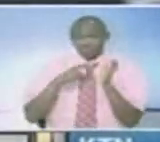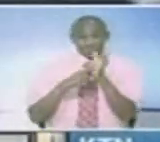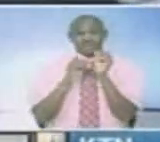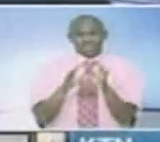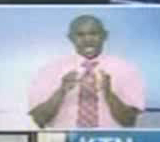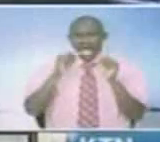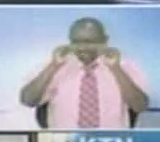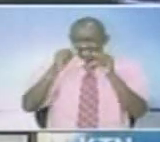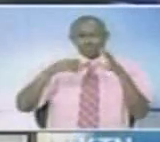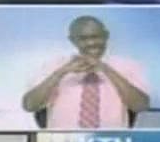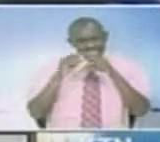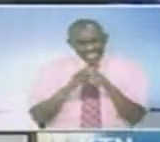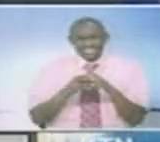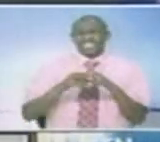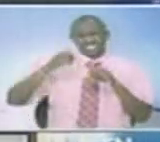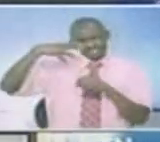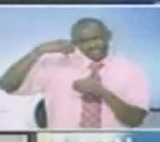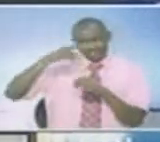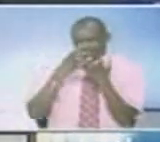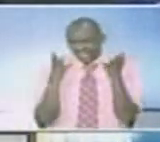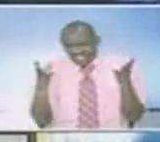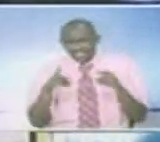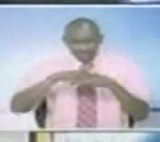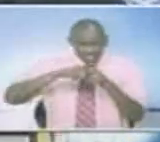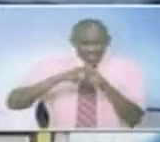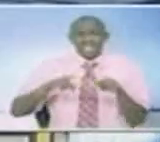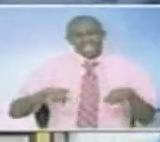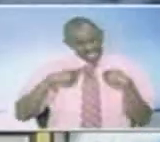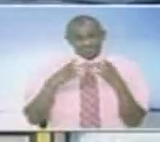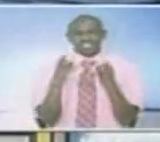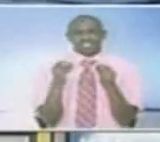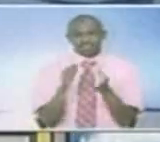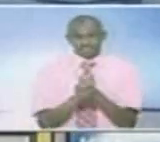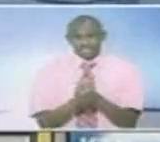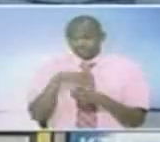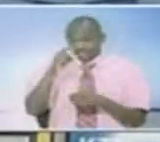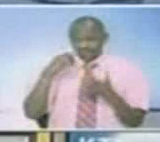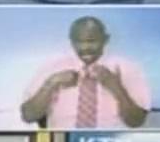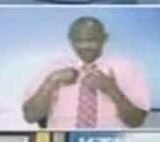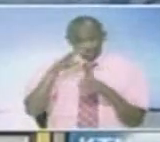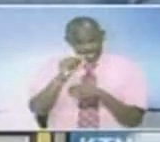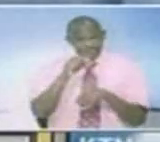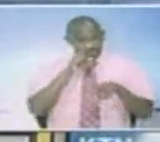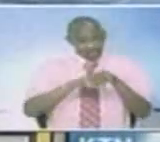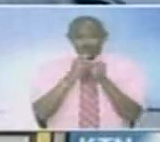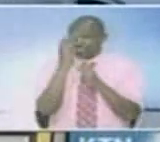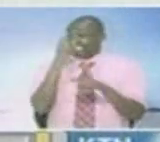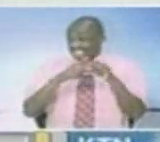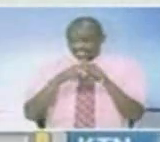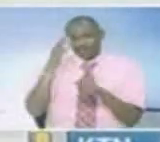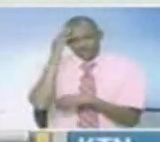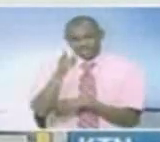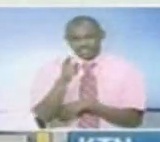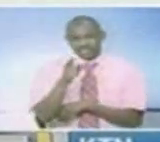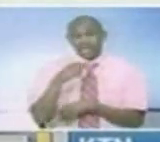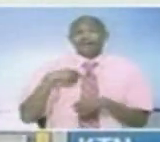the ability to create simple electronic devices and make life more convenient, a trait he picked up when he was 14 years old.